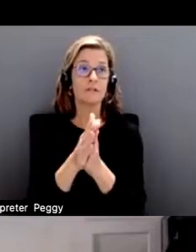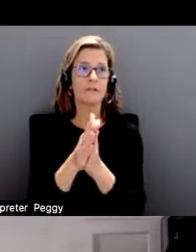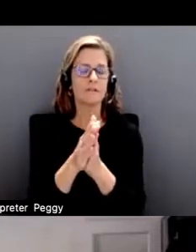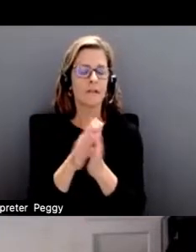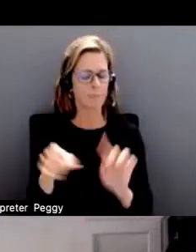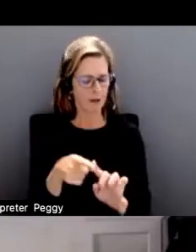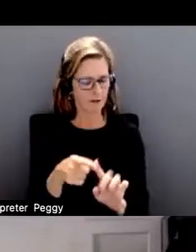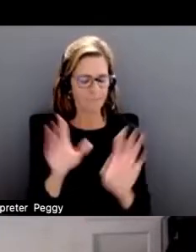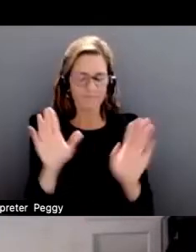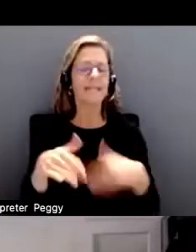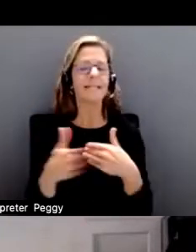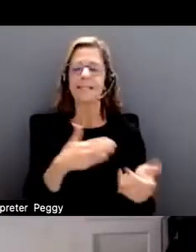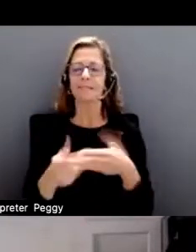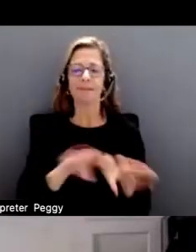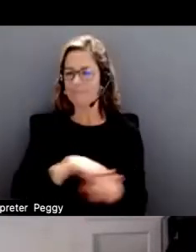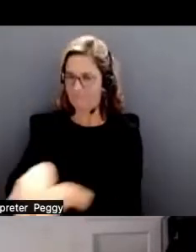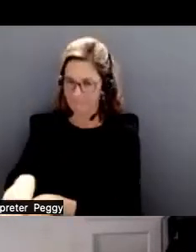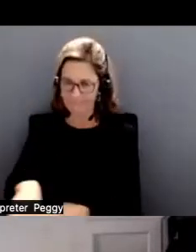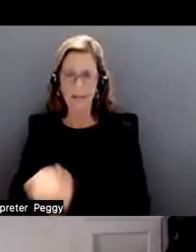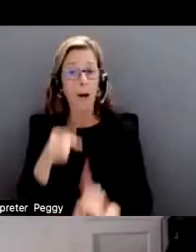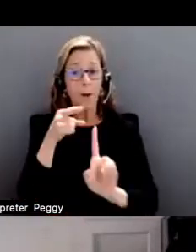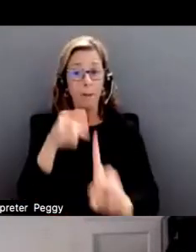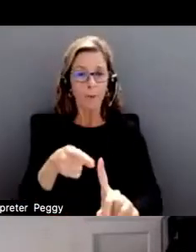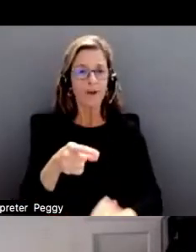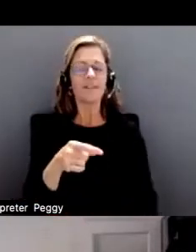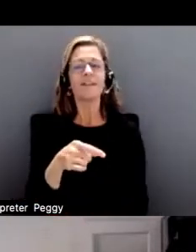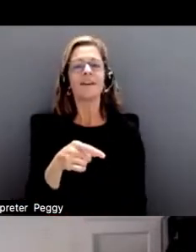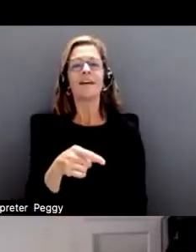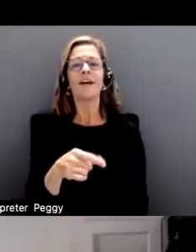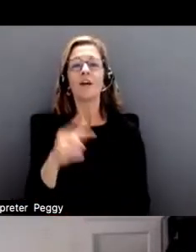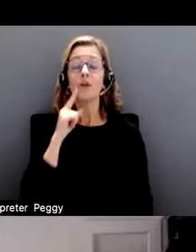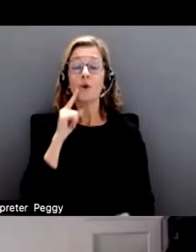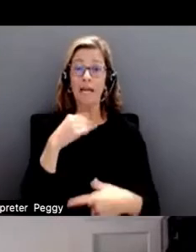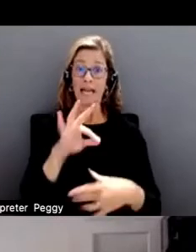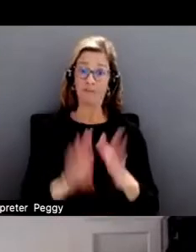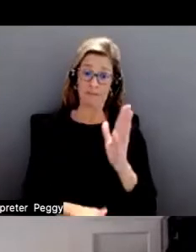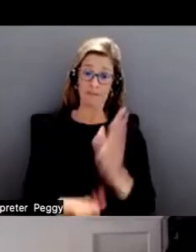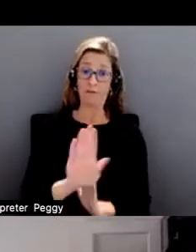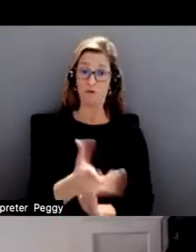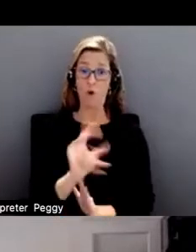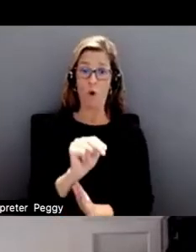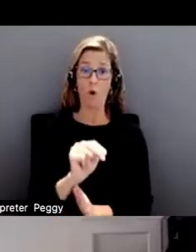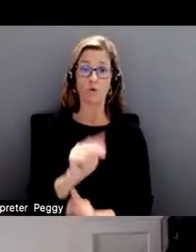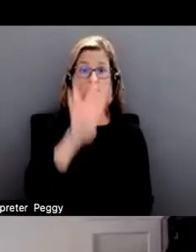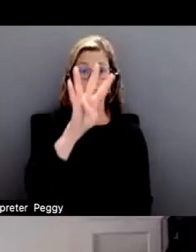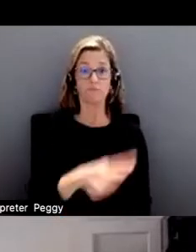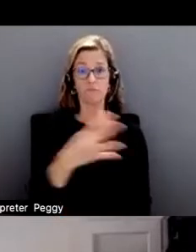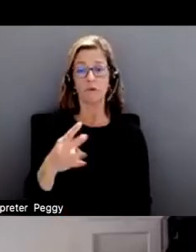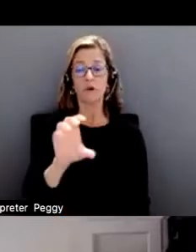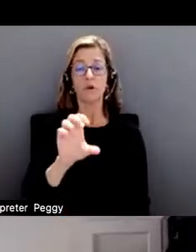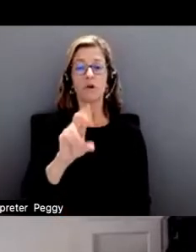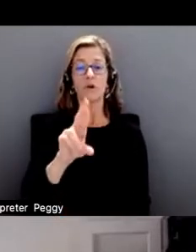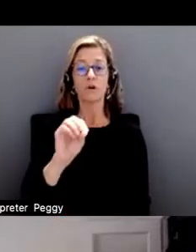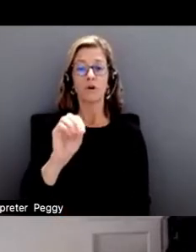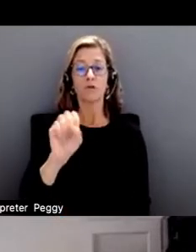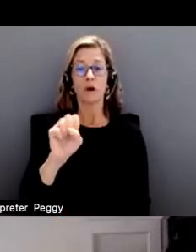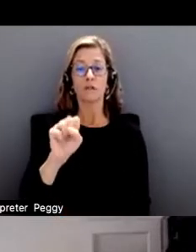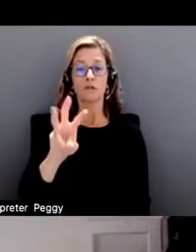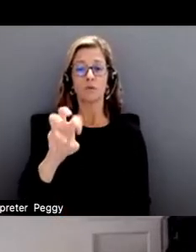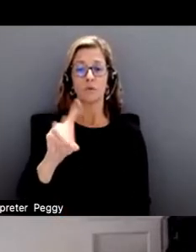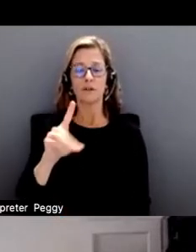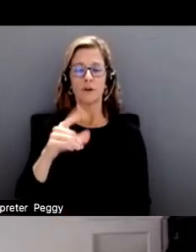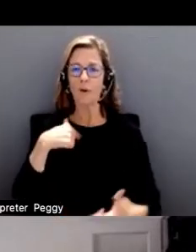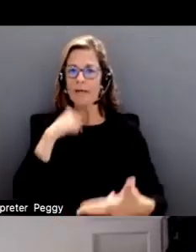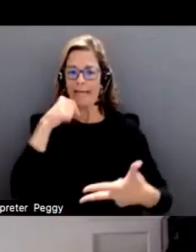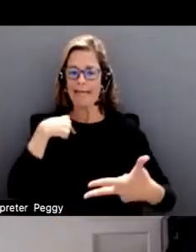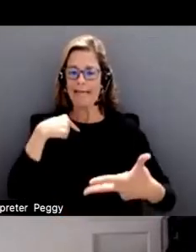sorry, it doesn't matter. Creating crosswords. Yeah. And we were I wondering believe that was Stephanie. Oh,